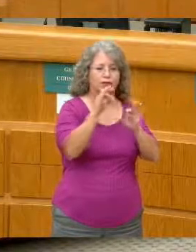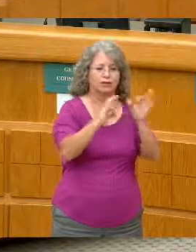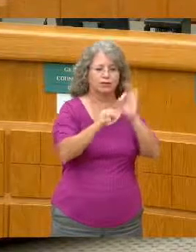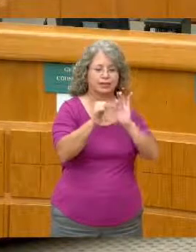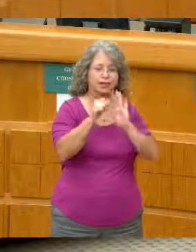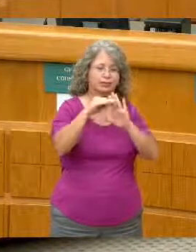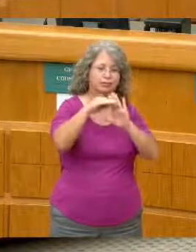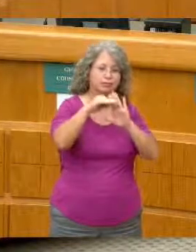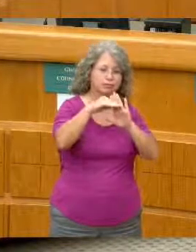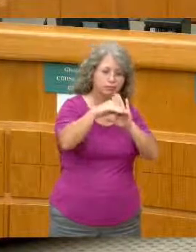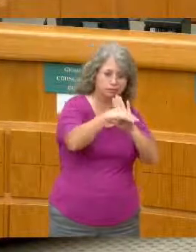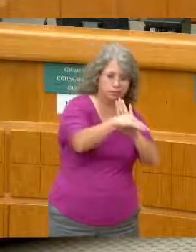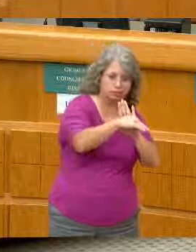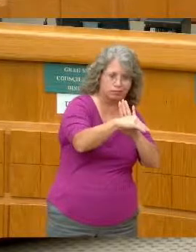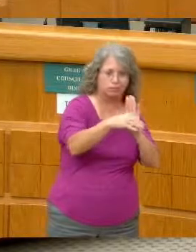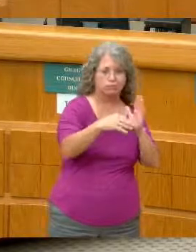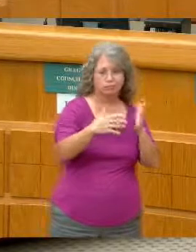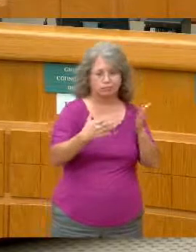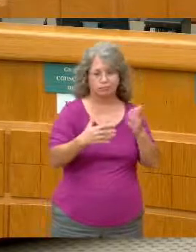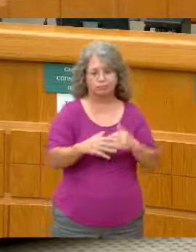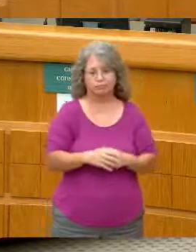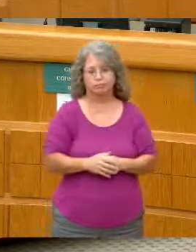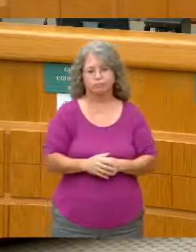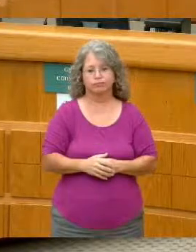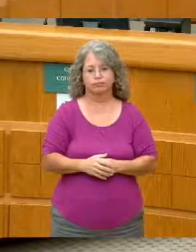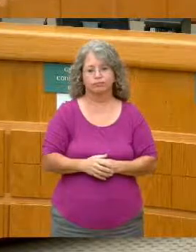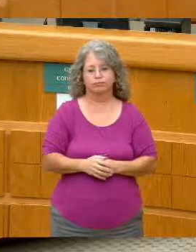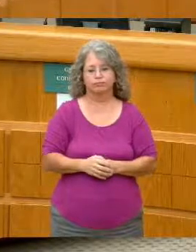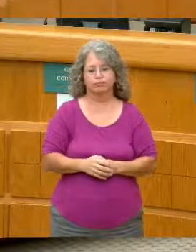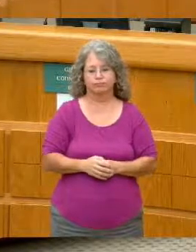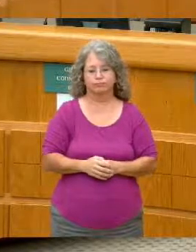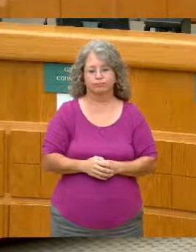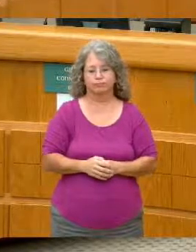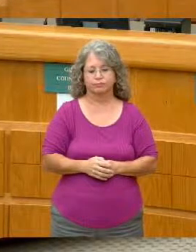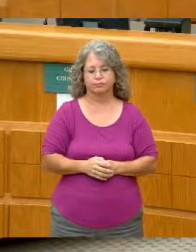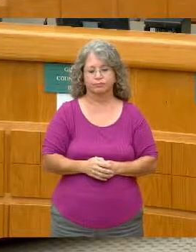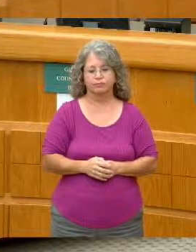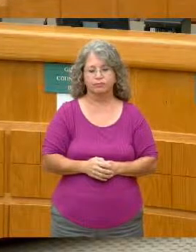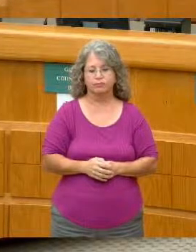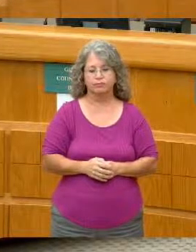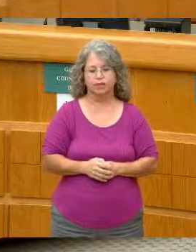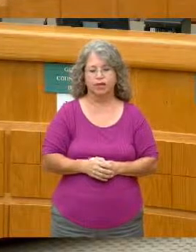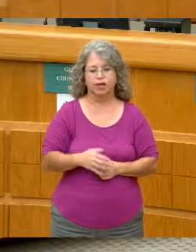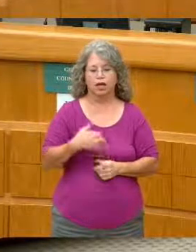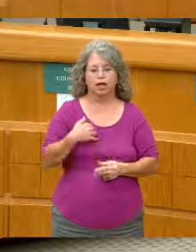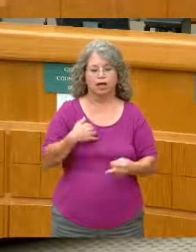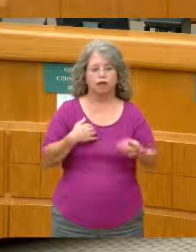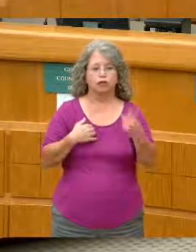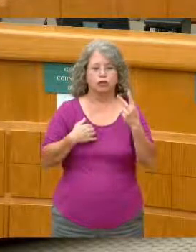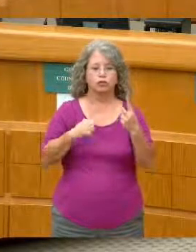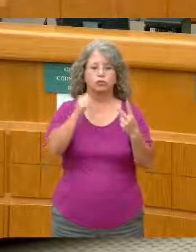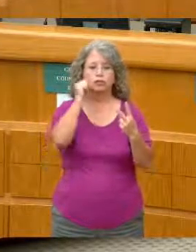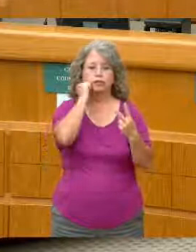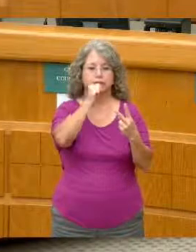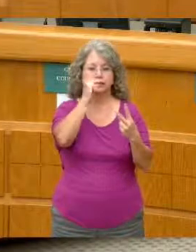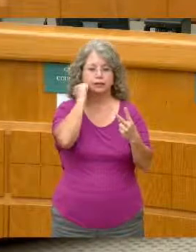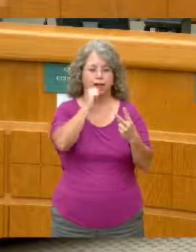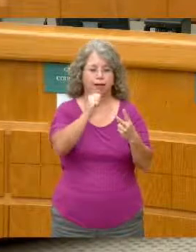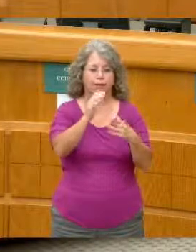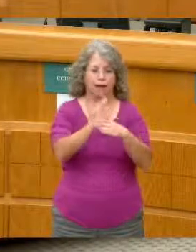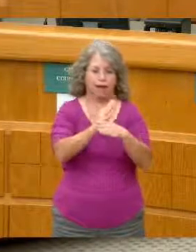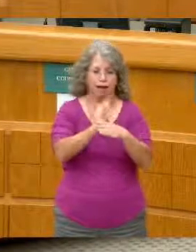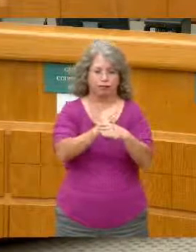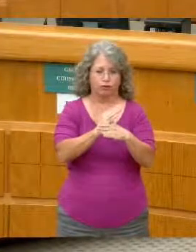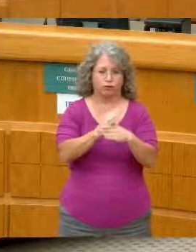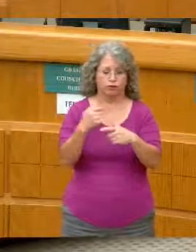of continuing to descend. And I have two daily averages.